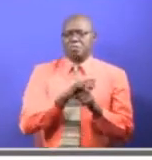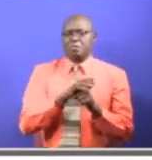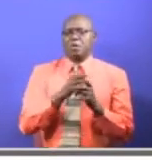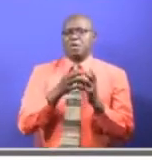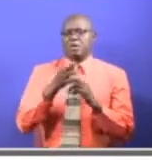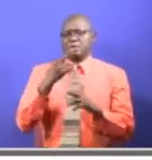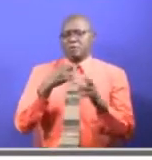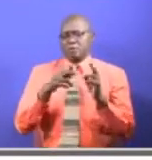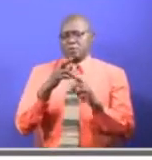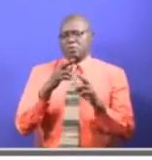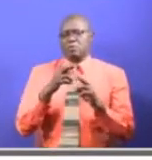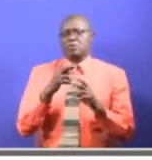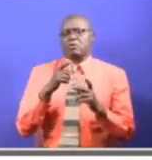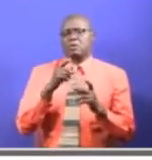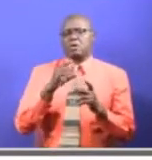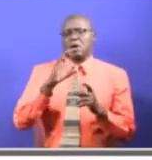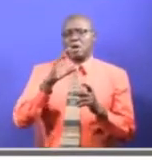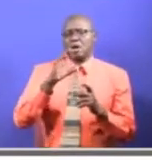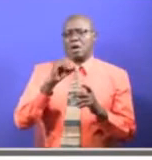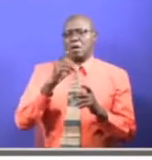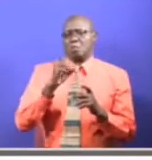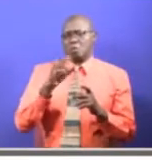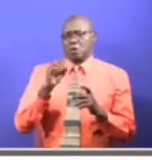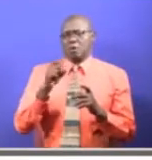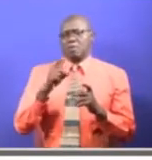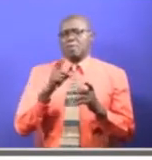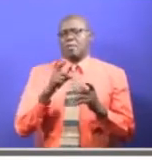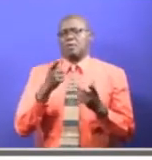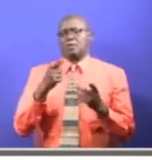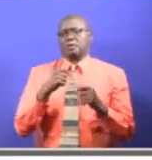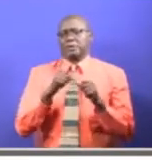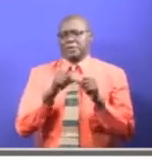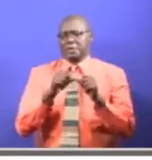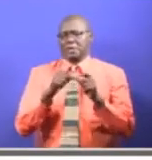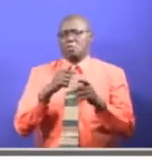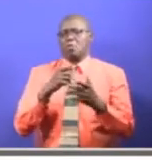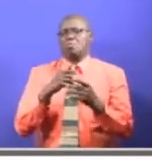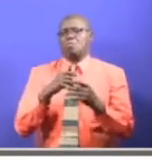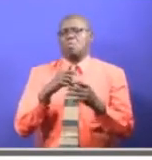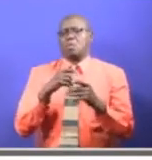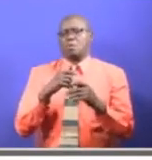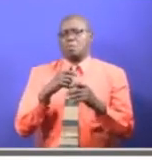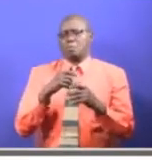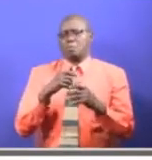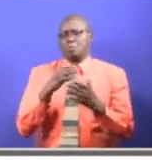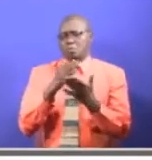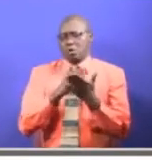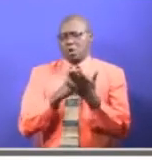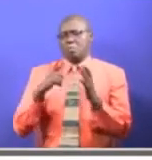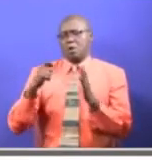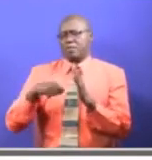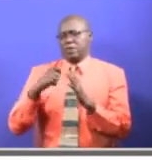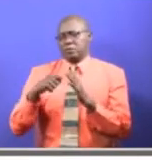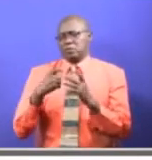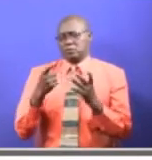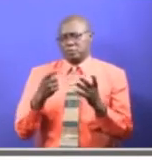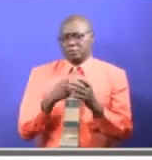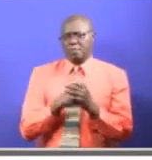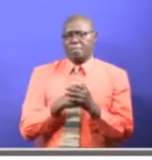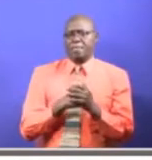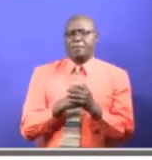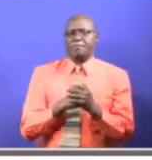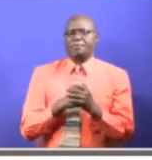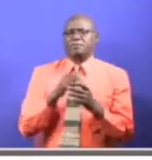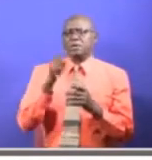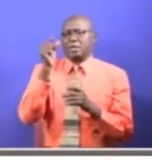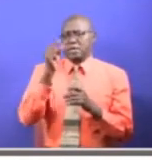in efforts to ensure the company incorporates sustainable programs in its manufacturing process. Speaking during a media workshop, Ipsen